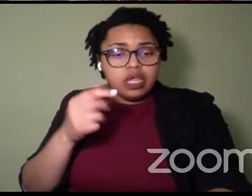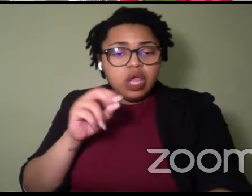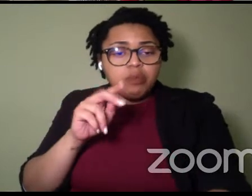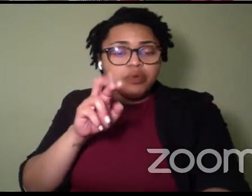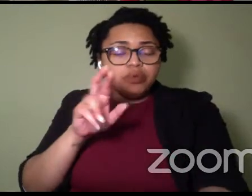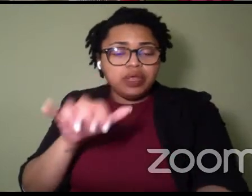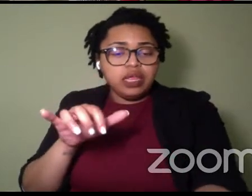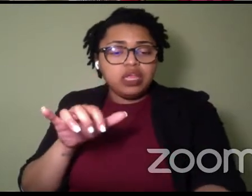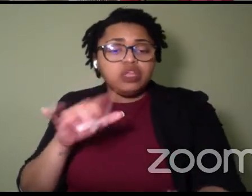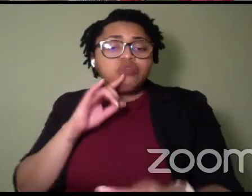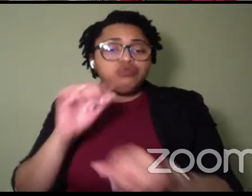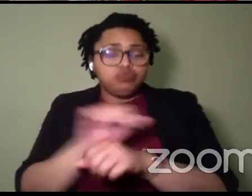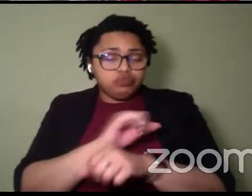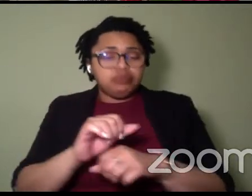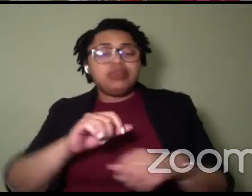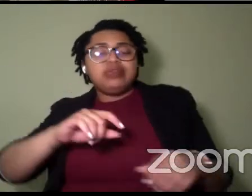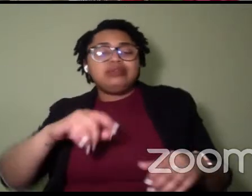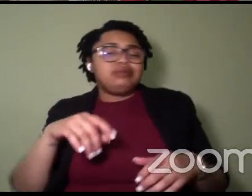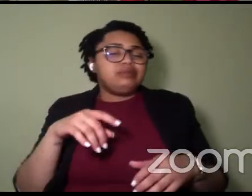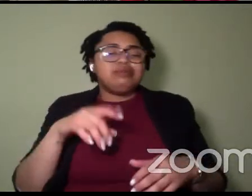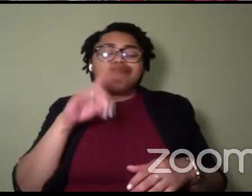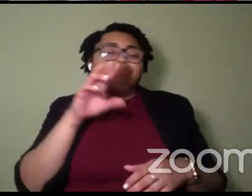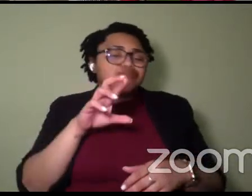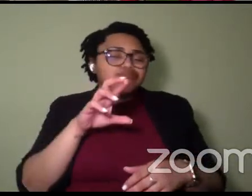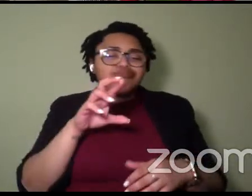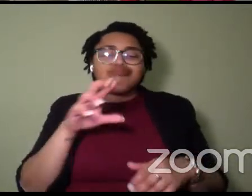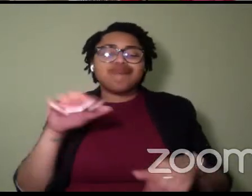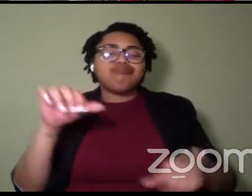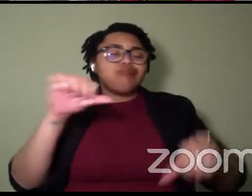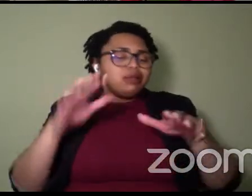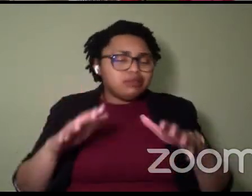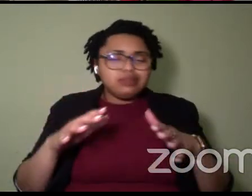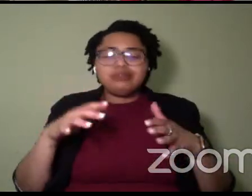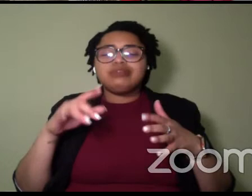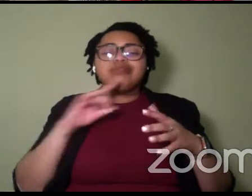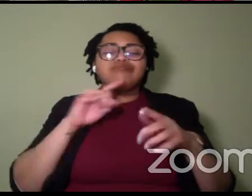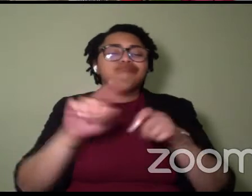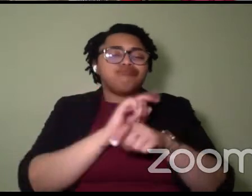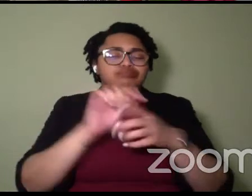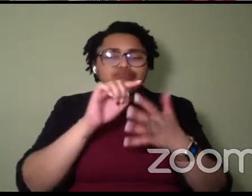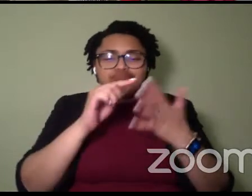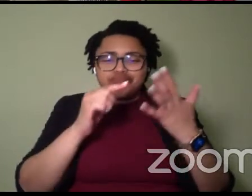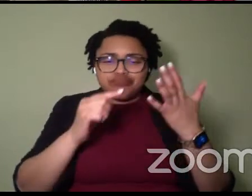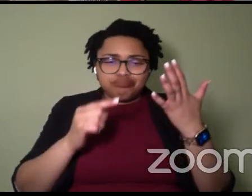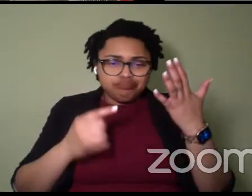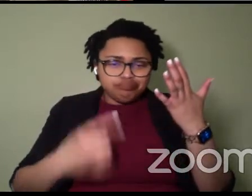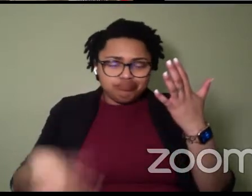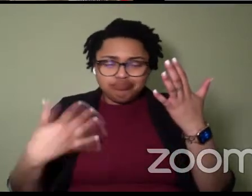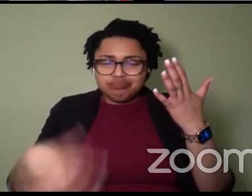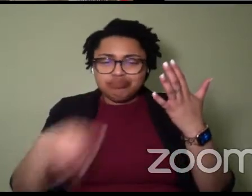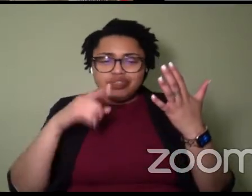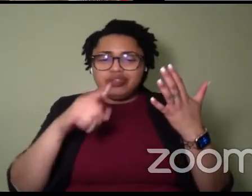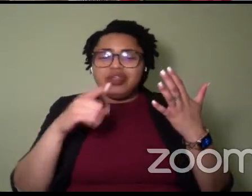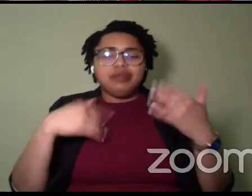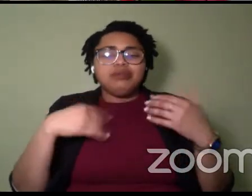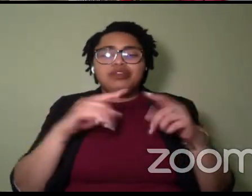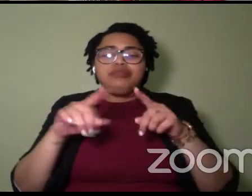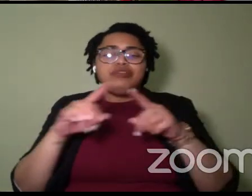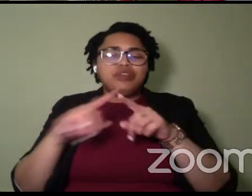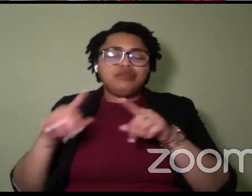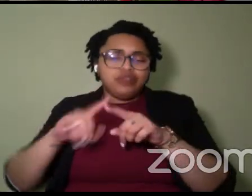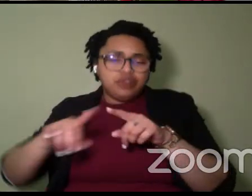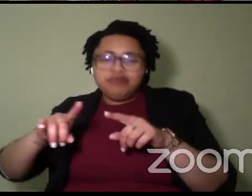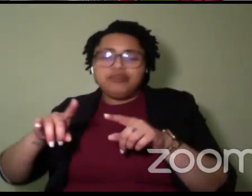and Microbiology and Molecular Genetics at Michigan State University, a fellow of the